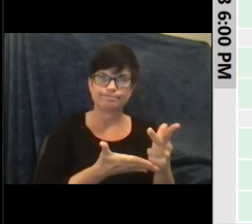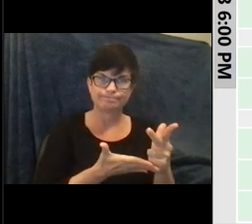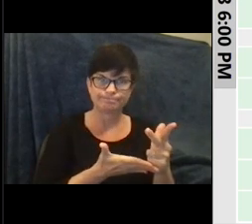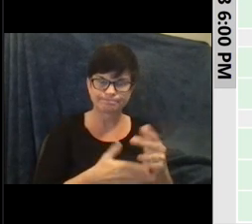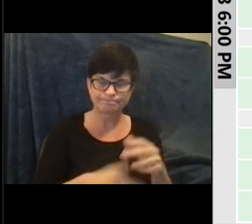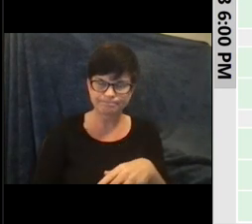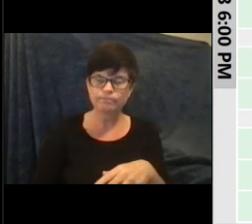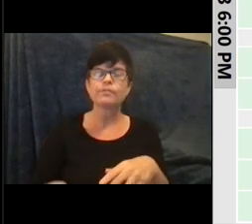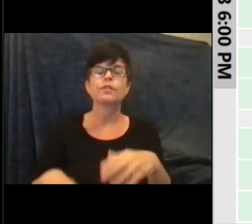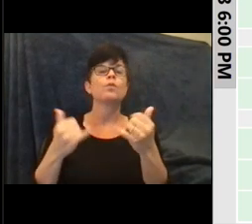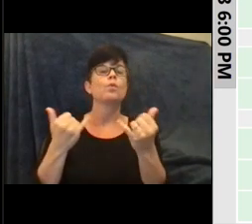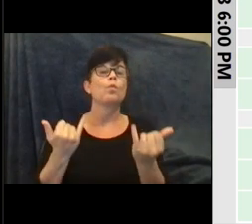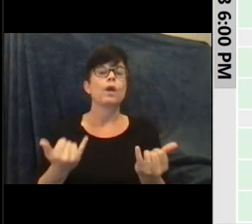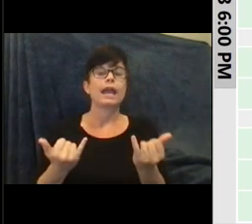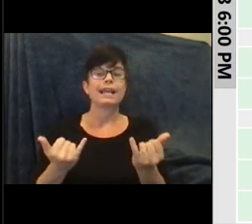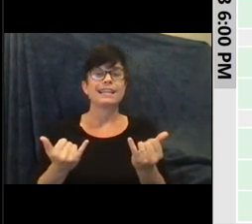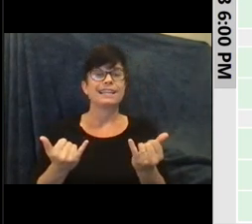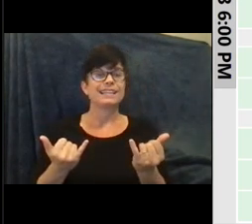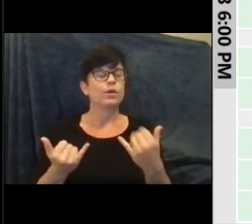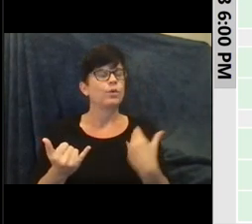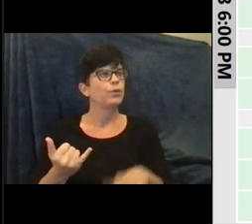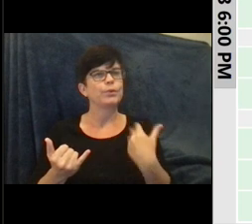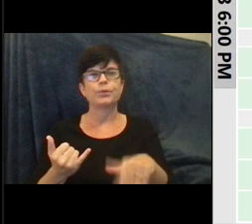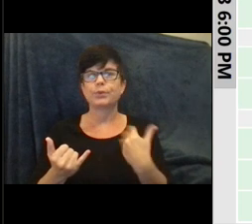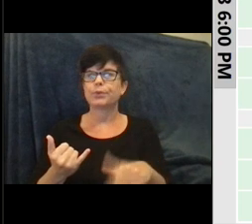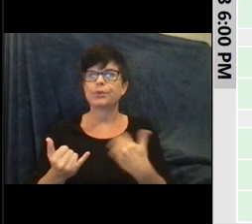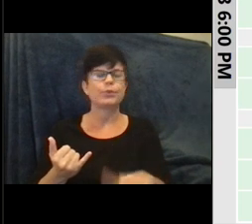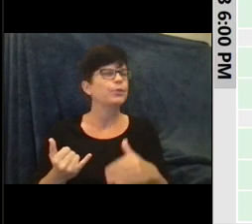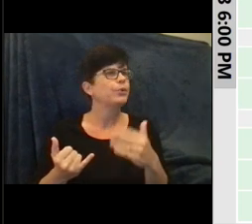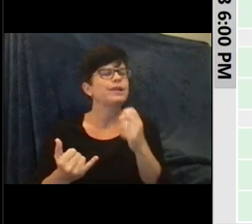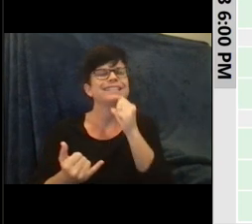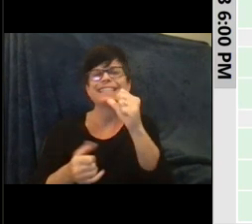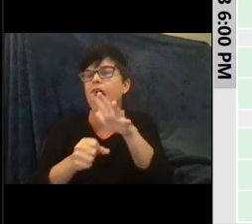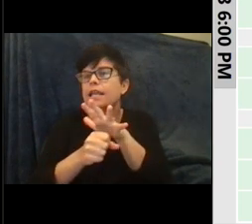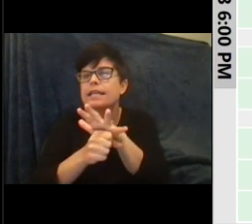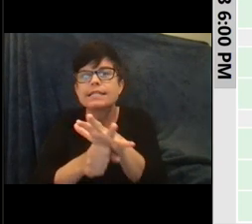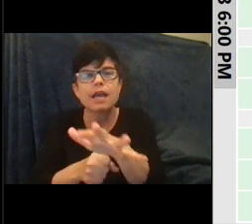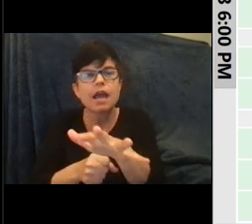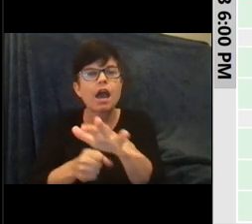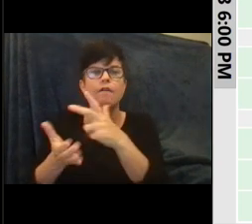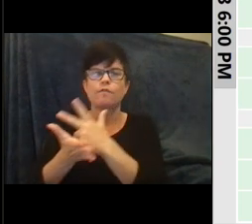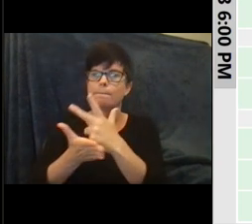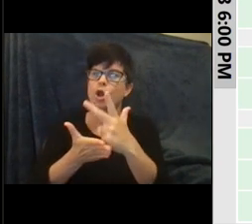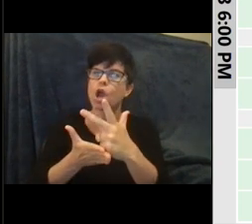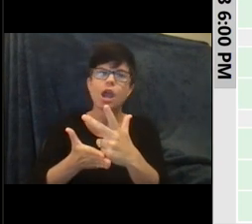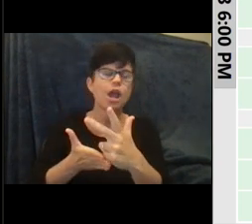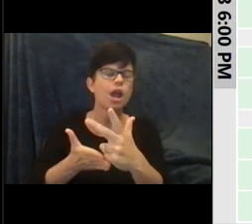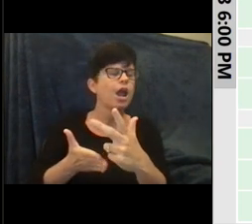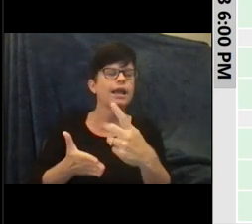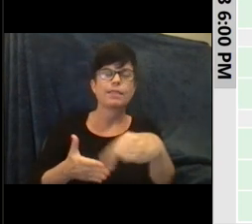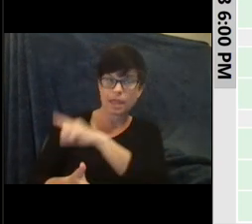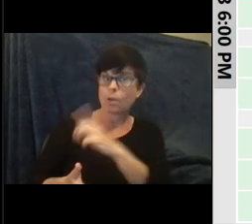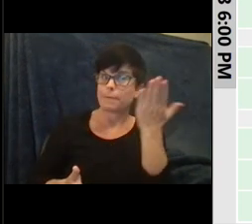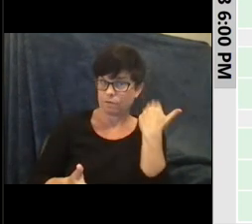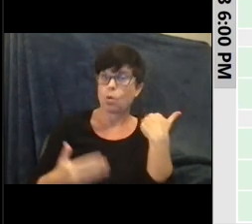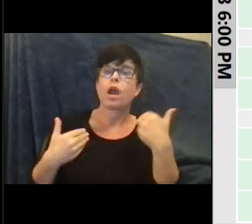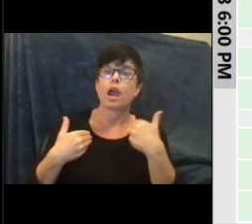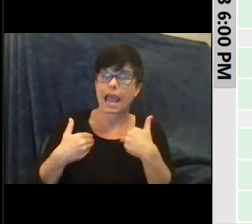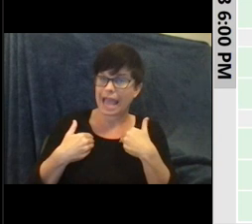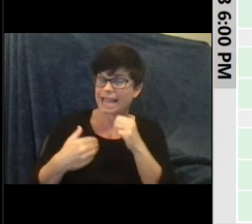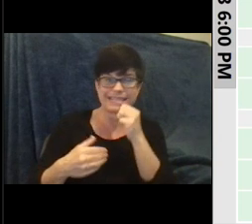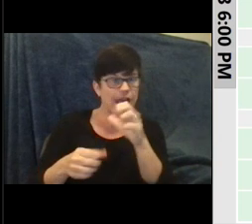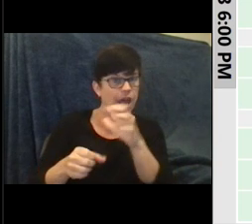is an incredible parking shortage at that area. And the area was had a parking shortage at the time. And I think if you look